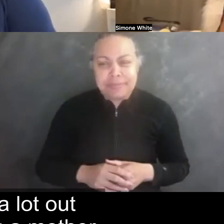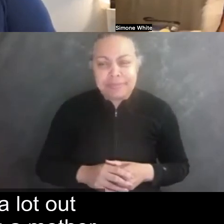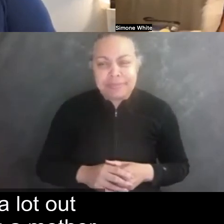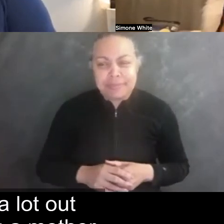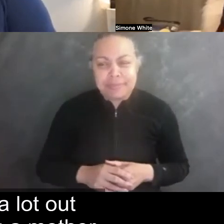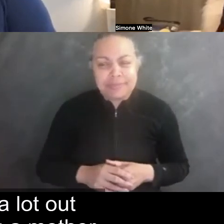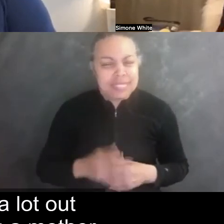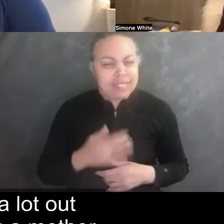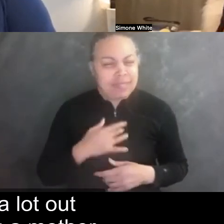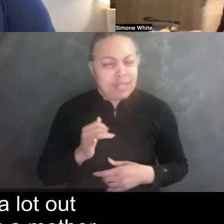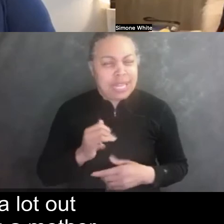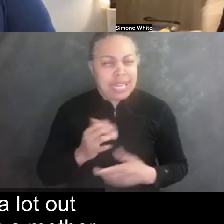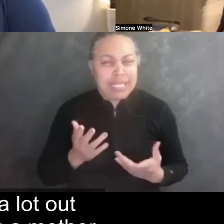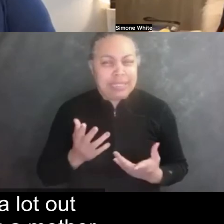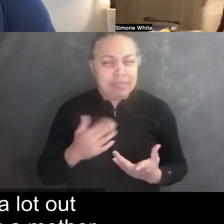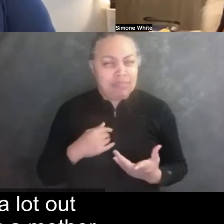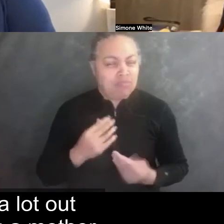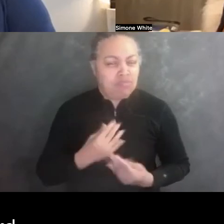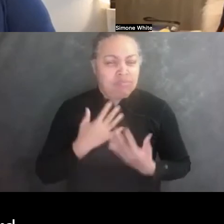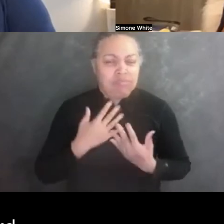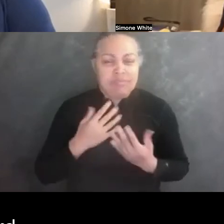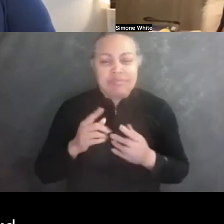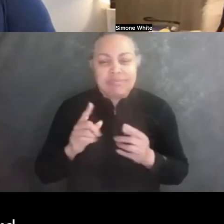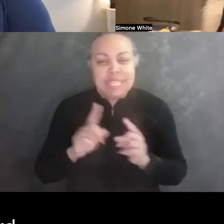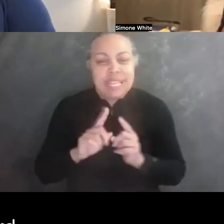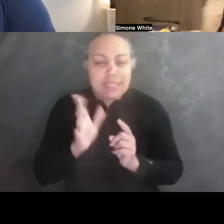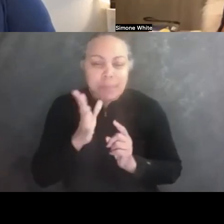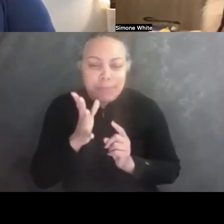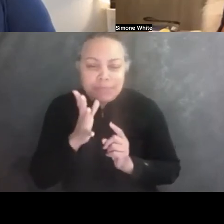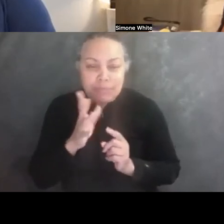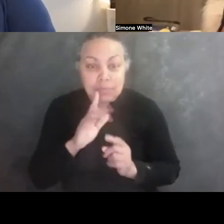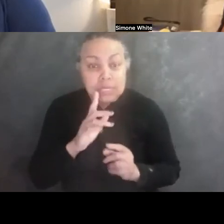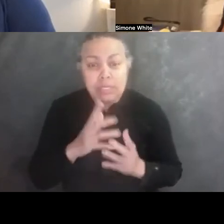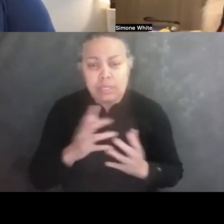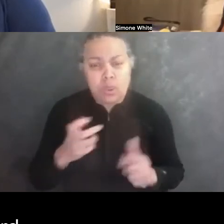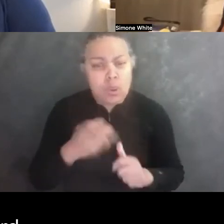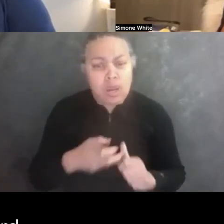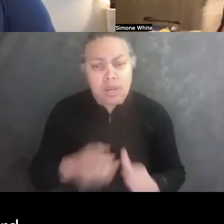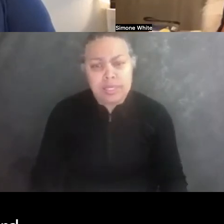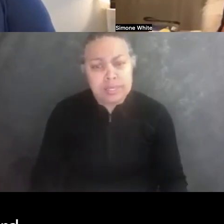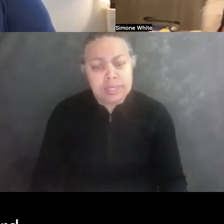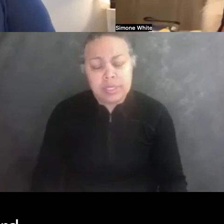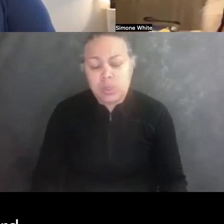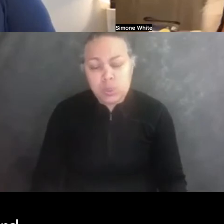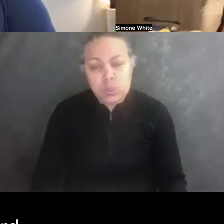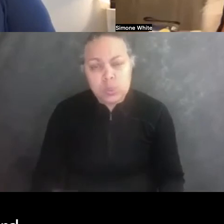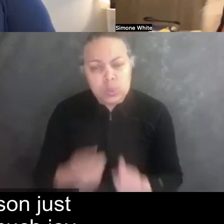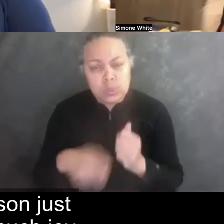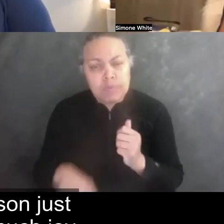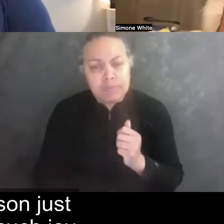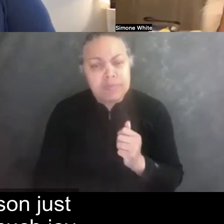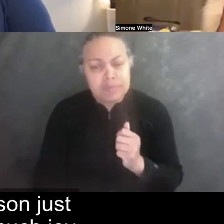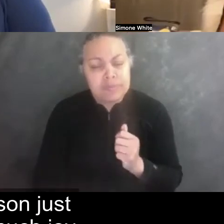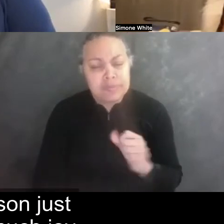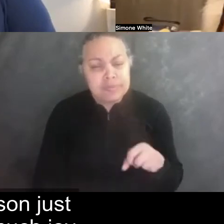I feel like I get a lot of joy out of being a mother. It's so hard. It is so hard.